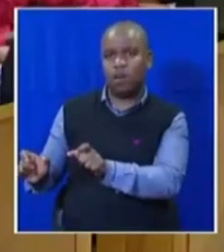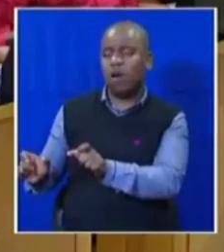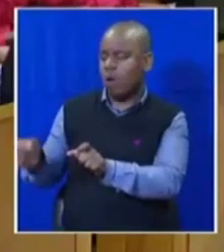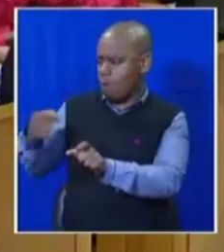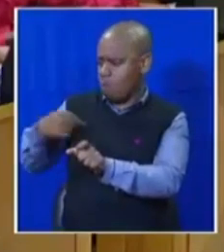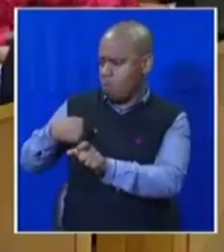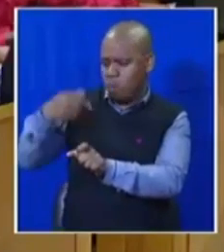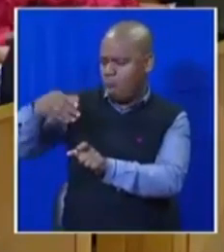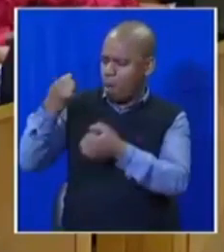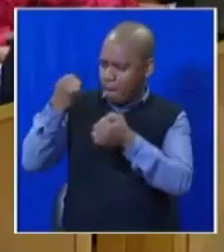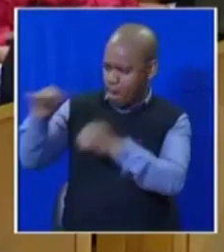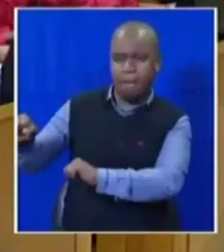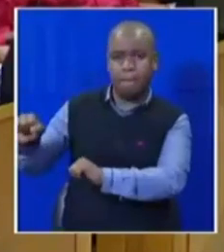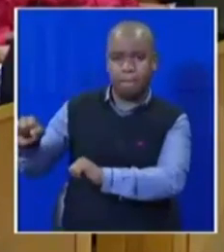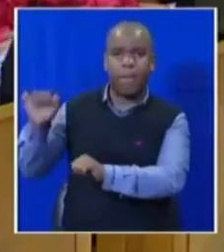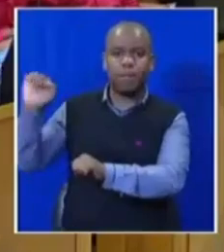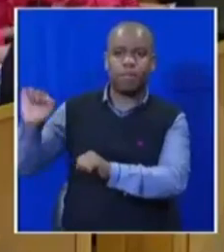House.